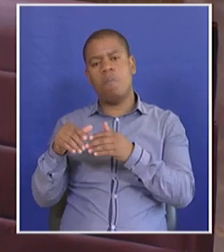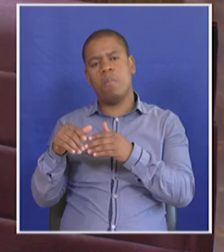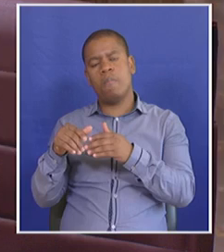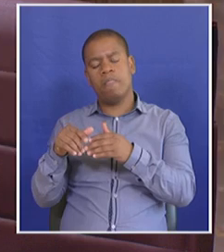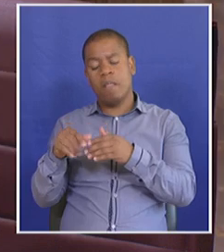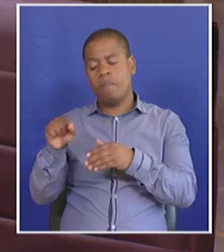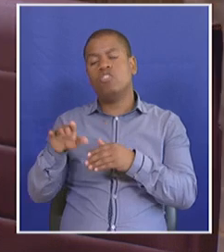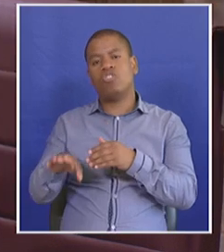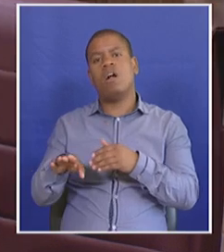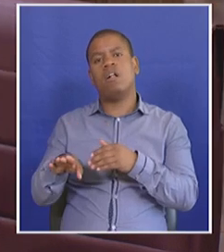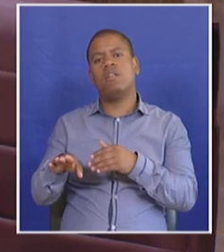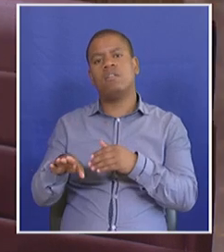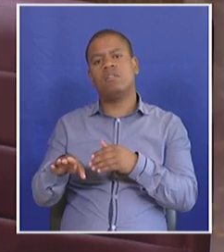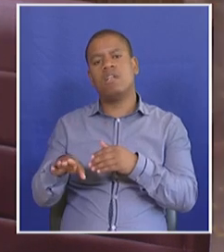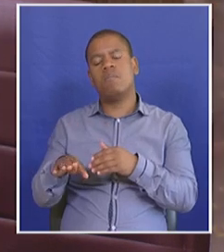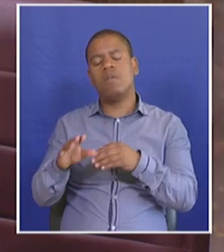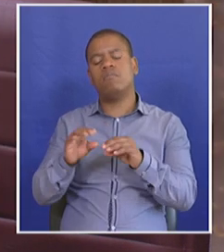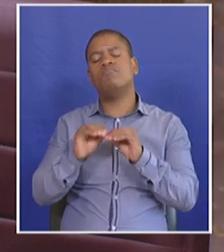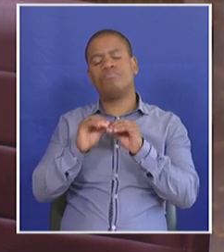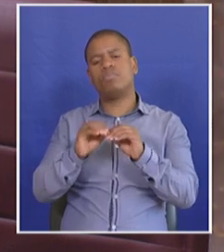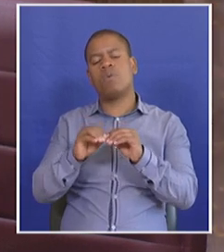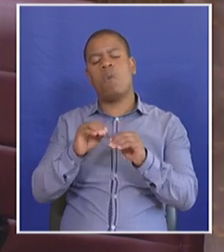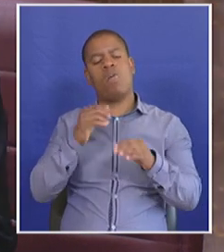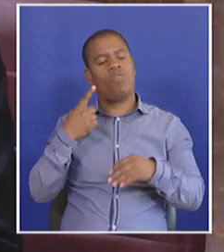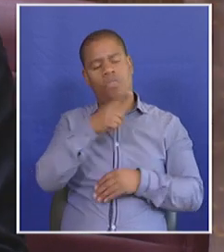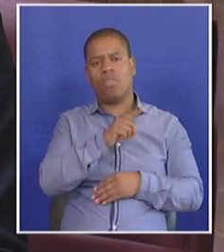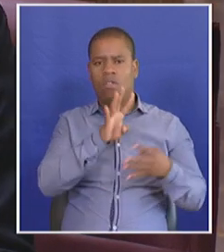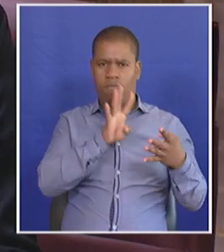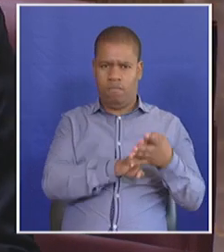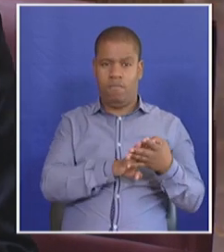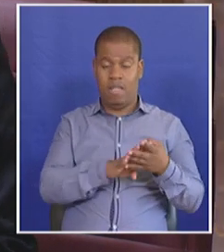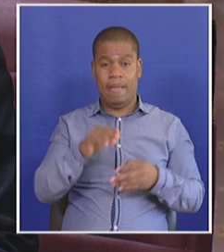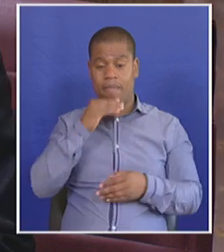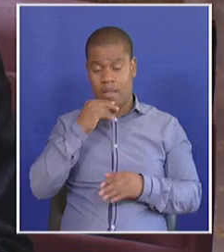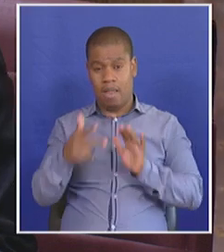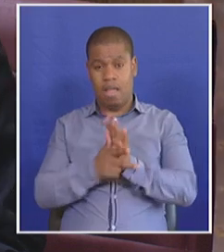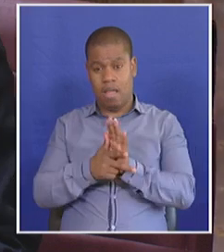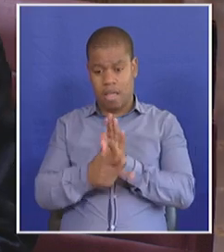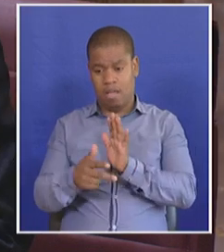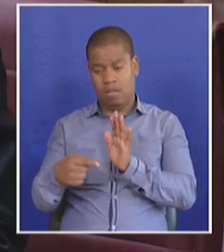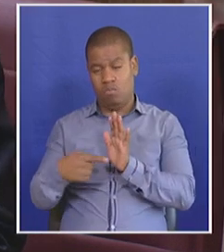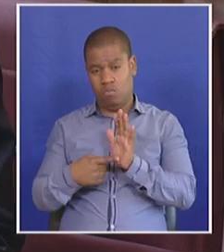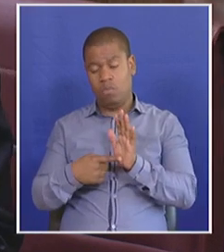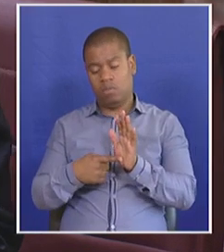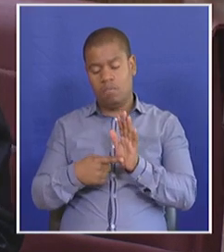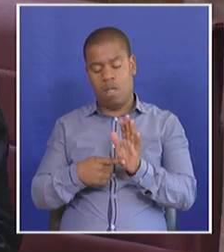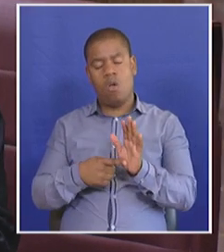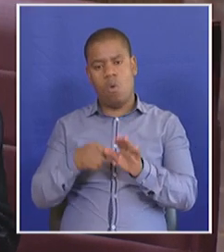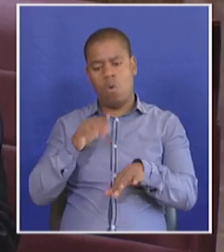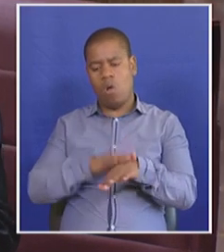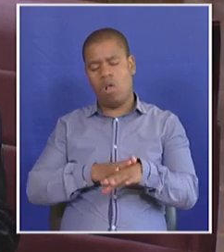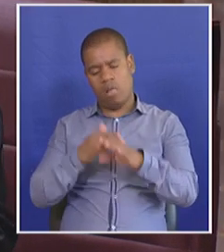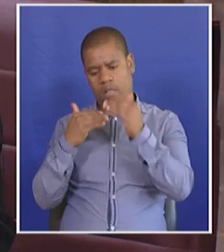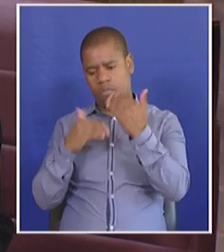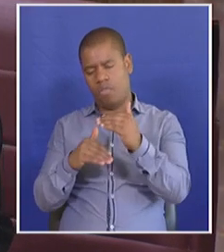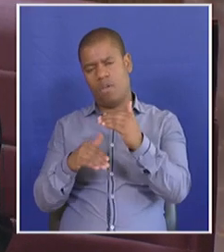likelihood that the child, if convicted, could be sentenced to imprisonment. So the Act does specify the limited conditions that